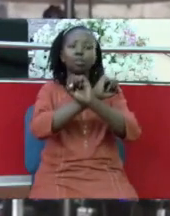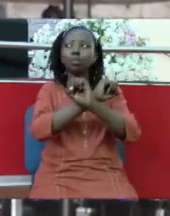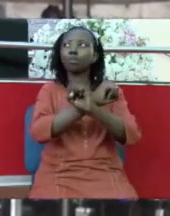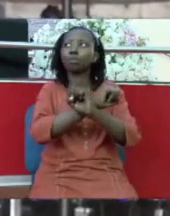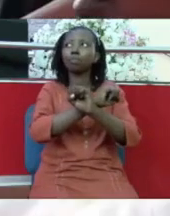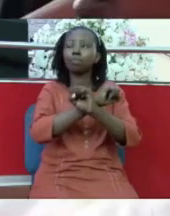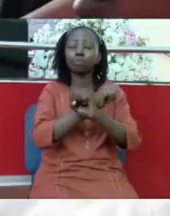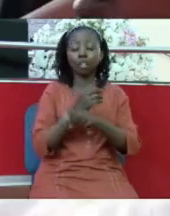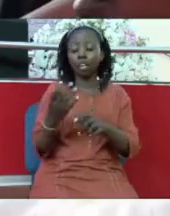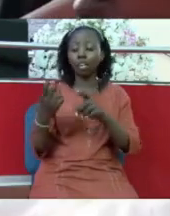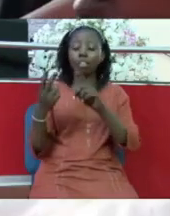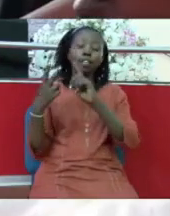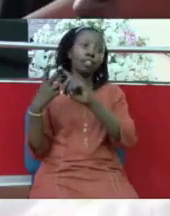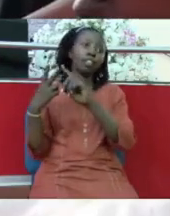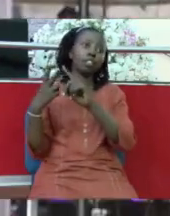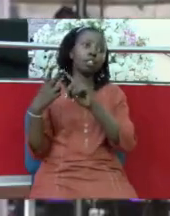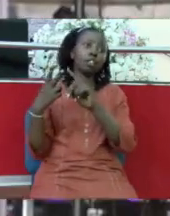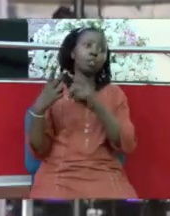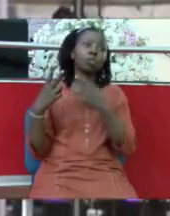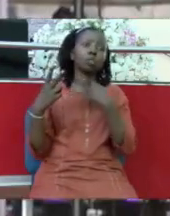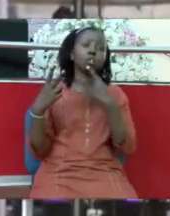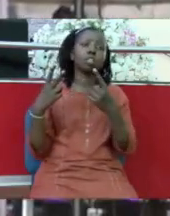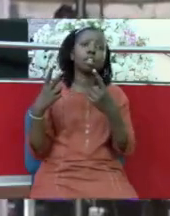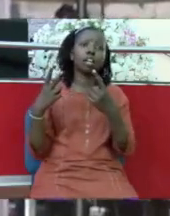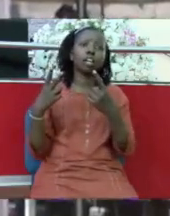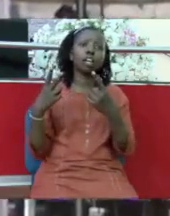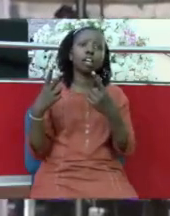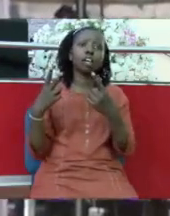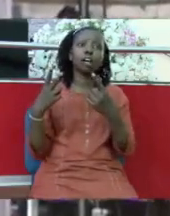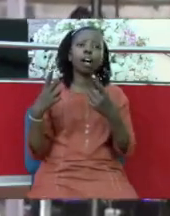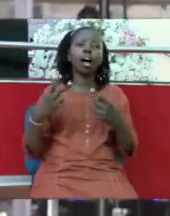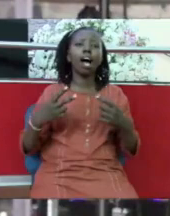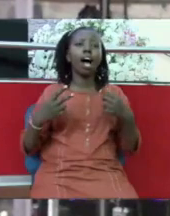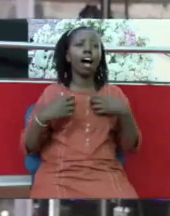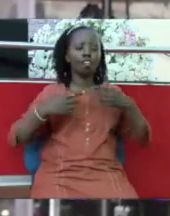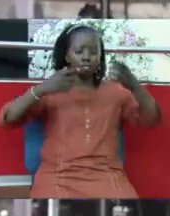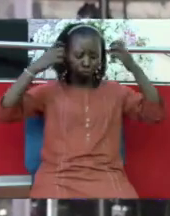The second piece, he says, put on the breastplate of